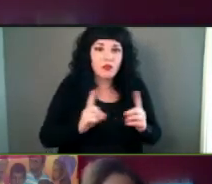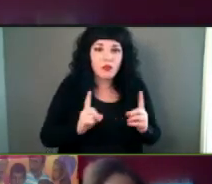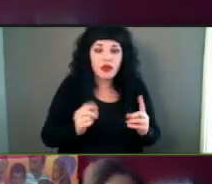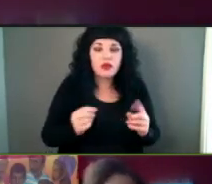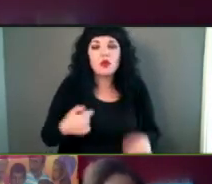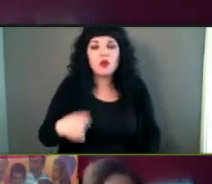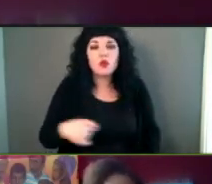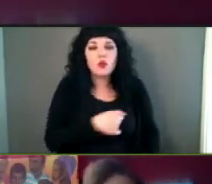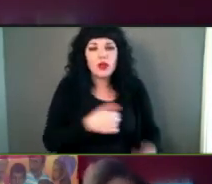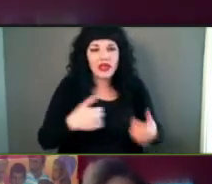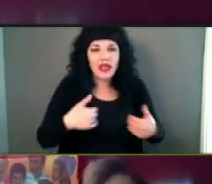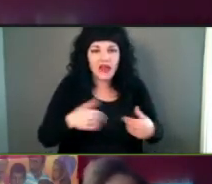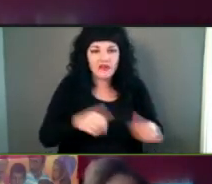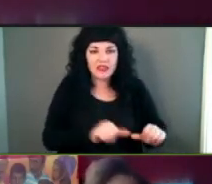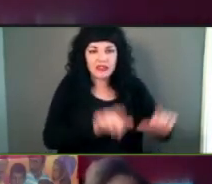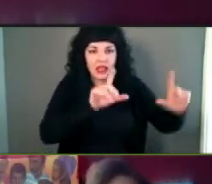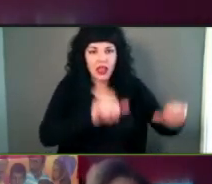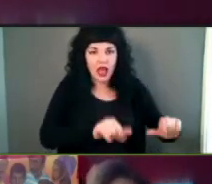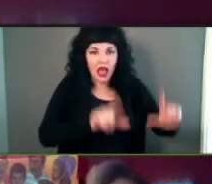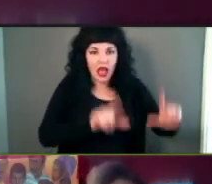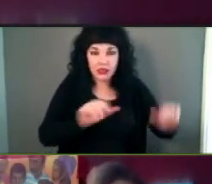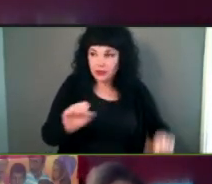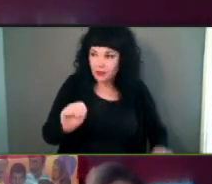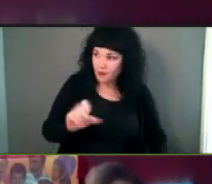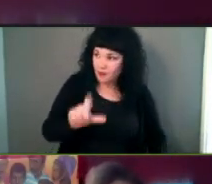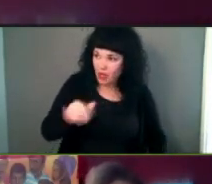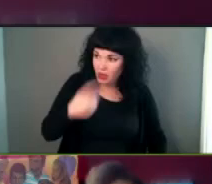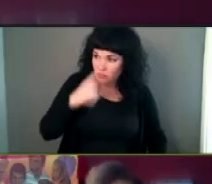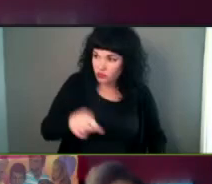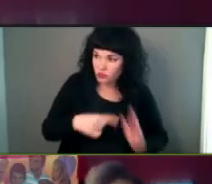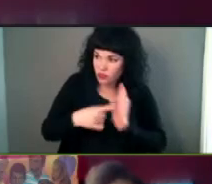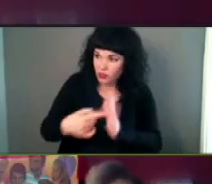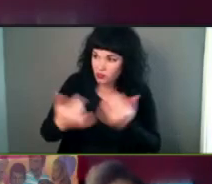important allies section.